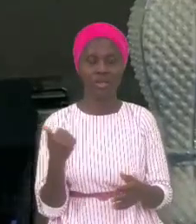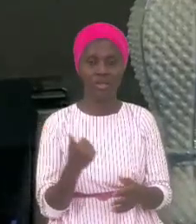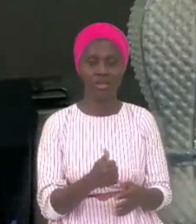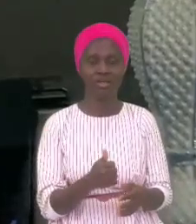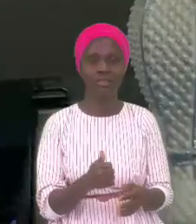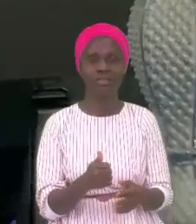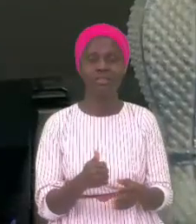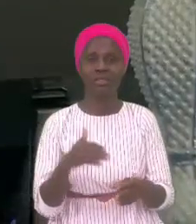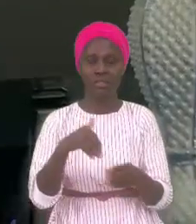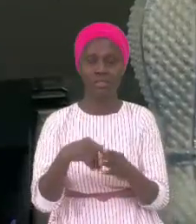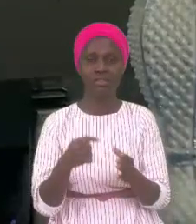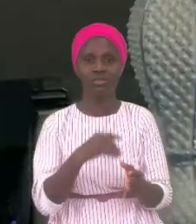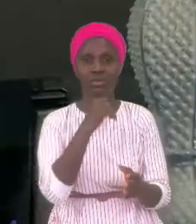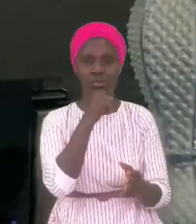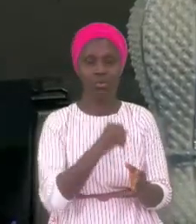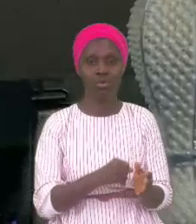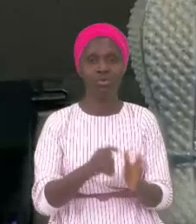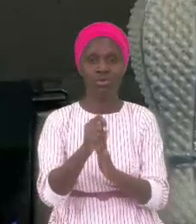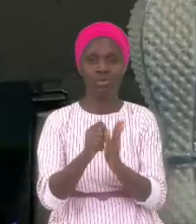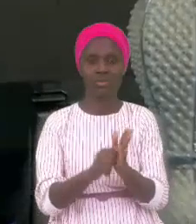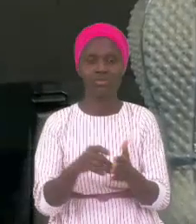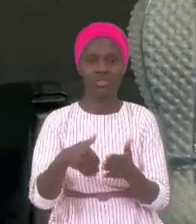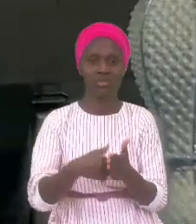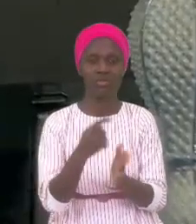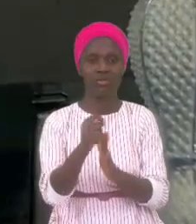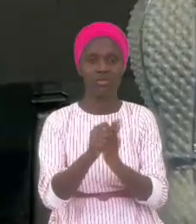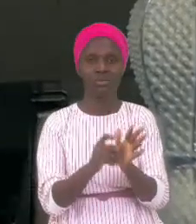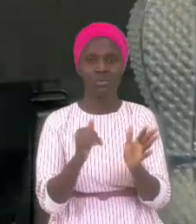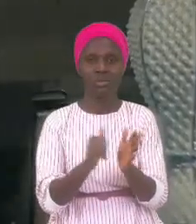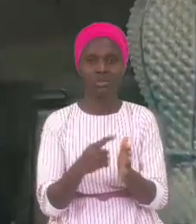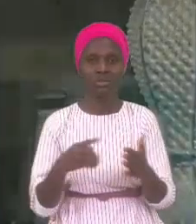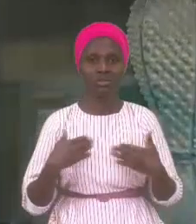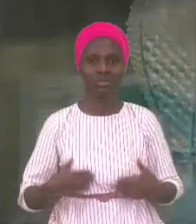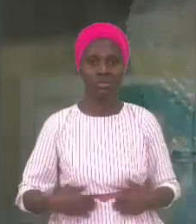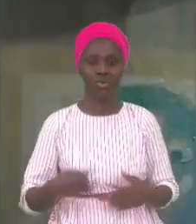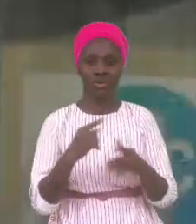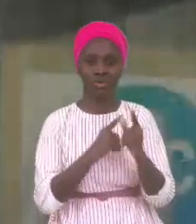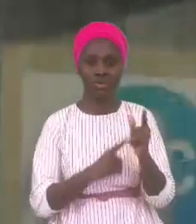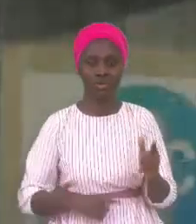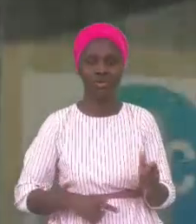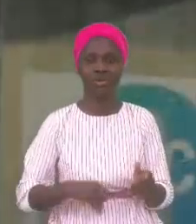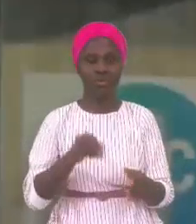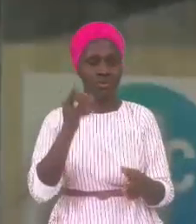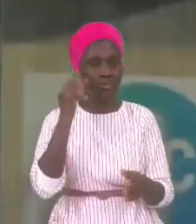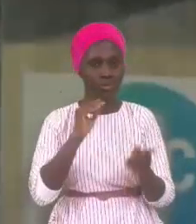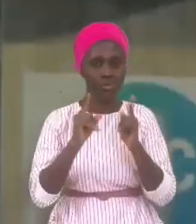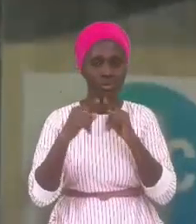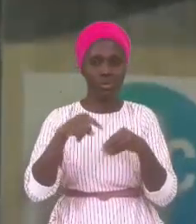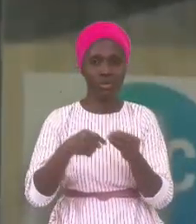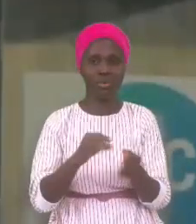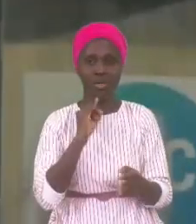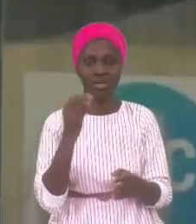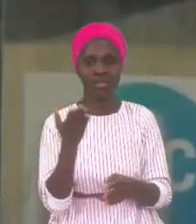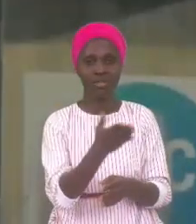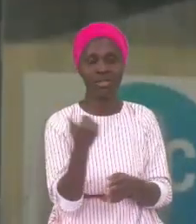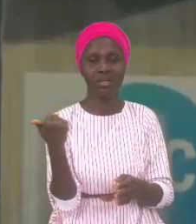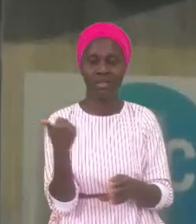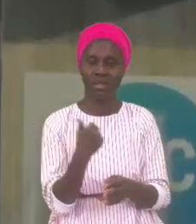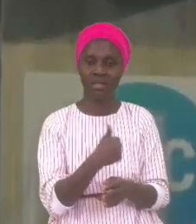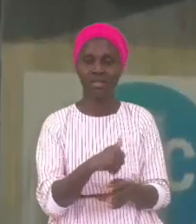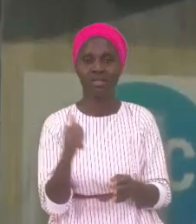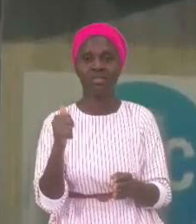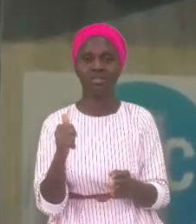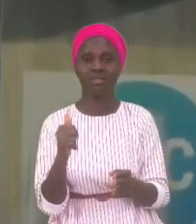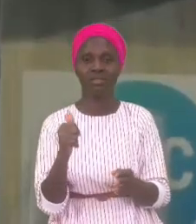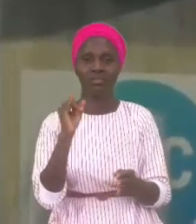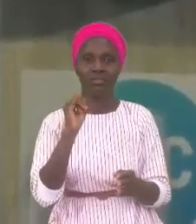Old Covenant, that the body that the Lord was thinking about, the body? Is there any indication in Christ that he